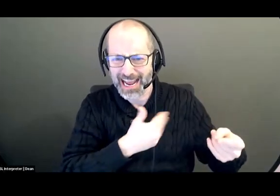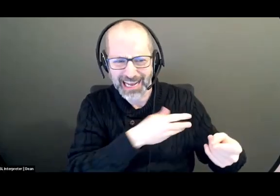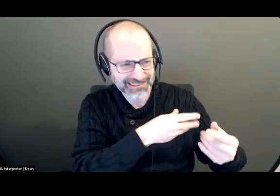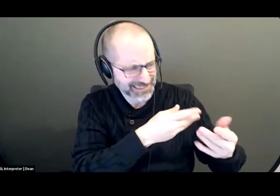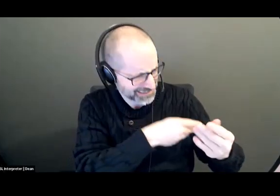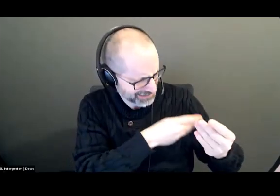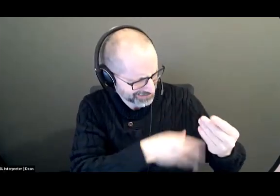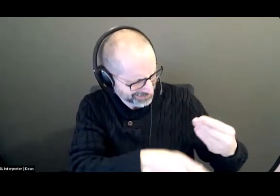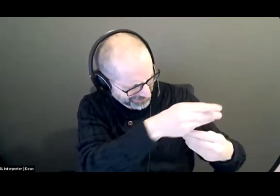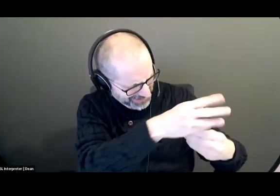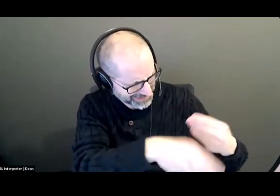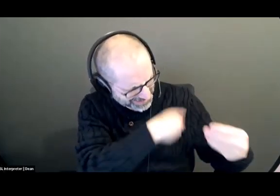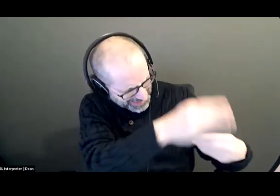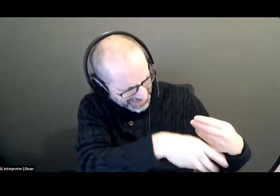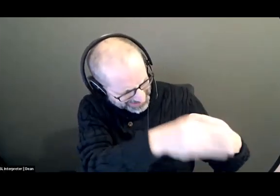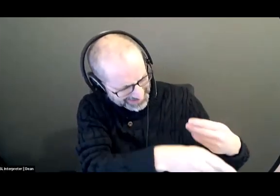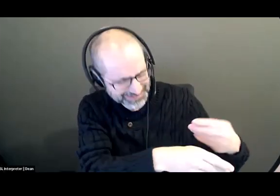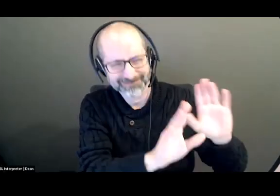I'm very sorry.